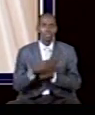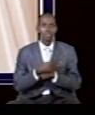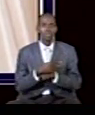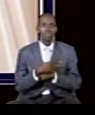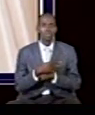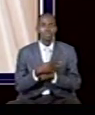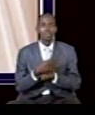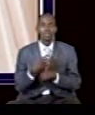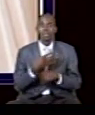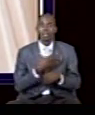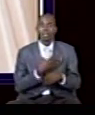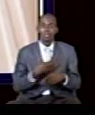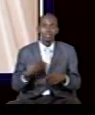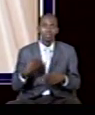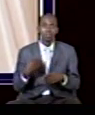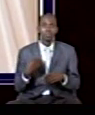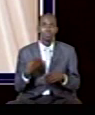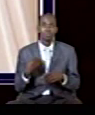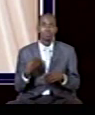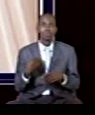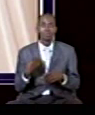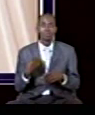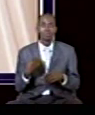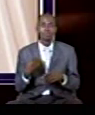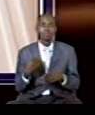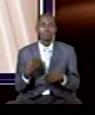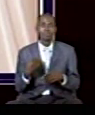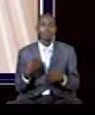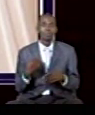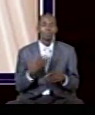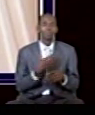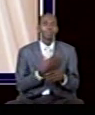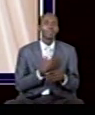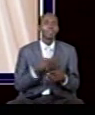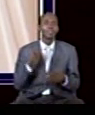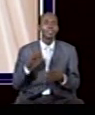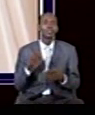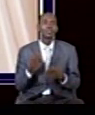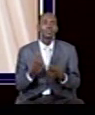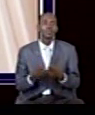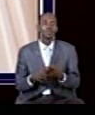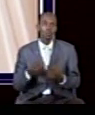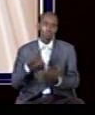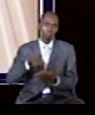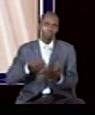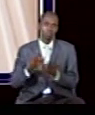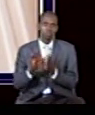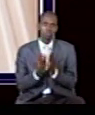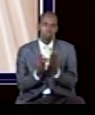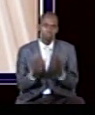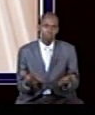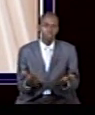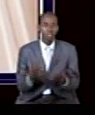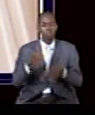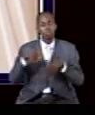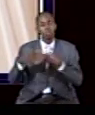would wake up by the pain in the midnight, and had to read the Bible and went back to